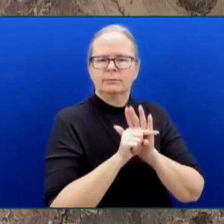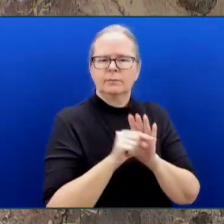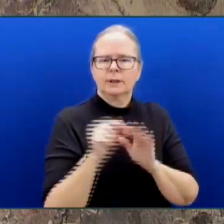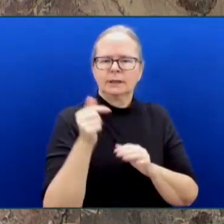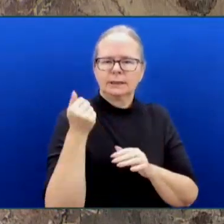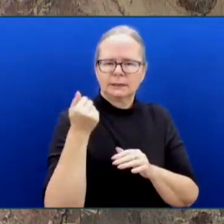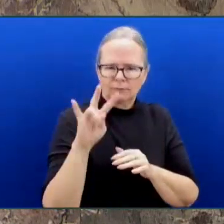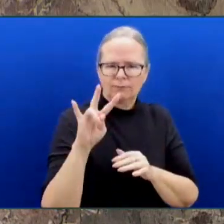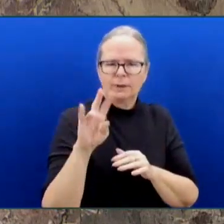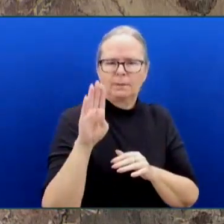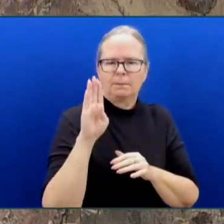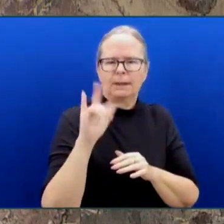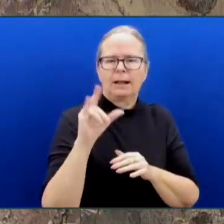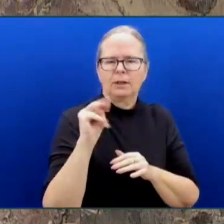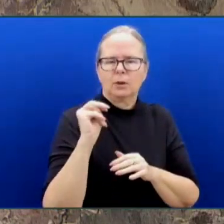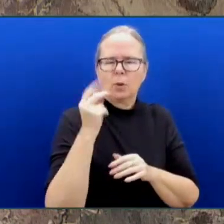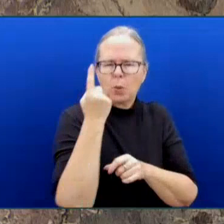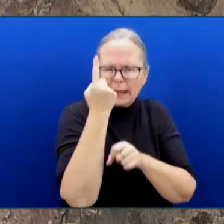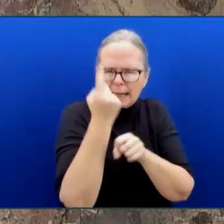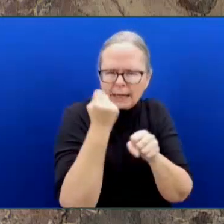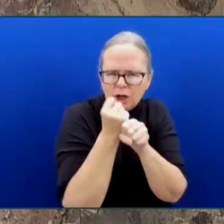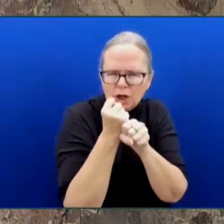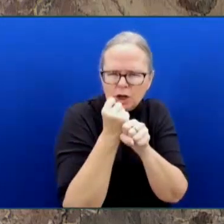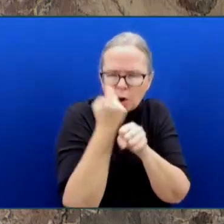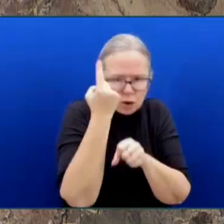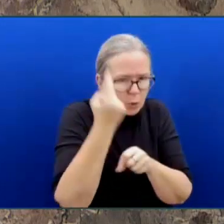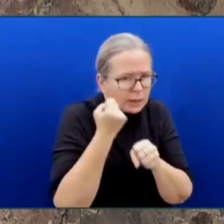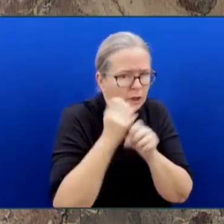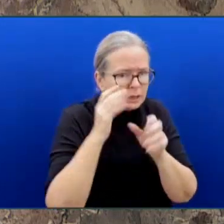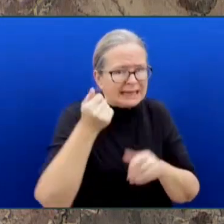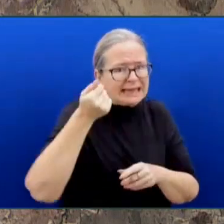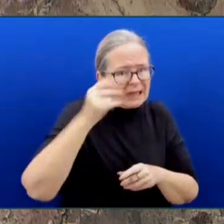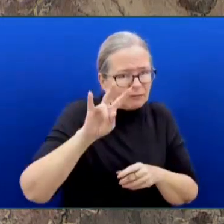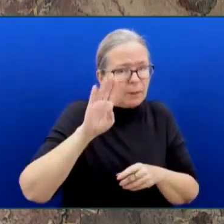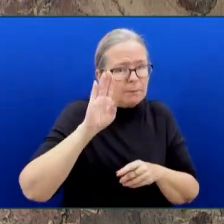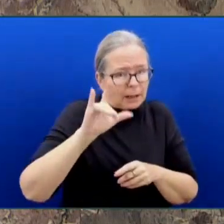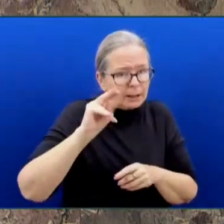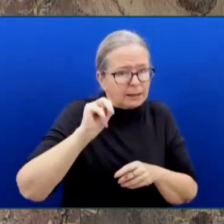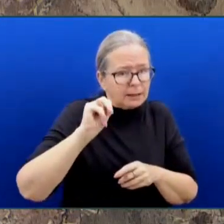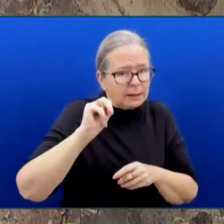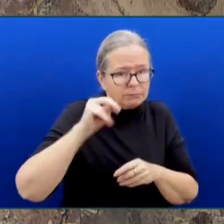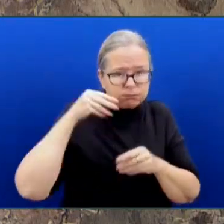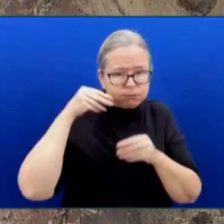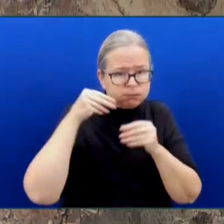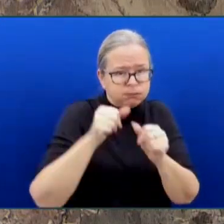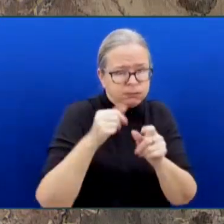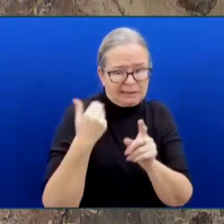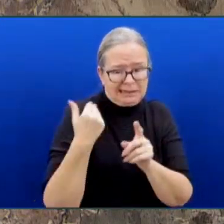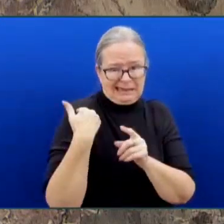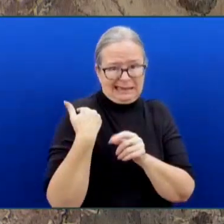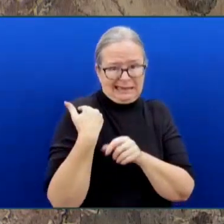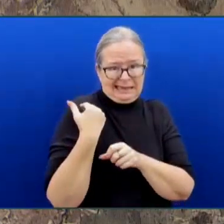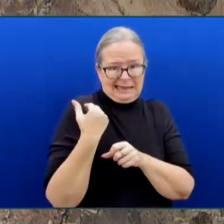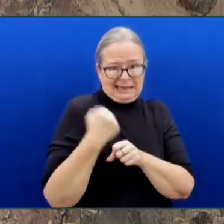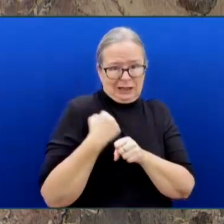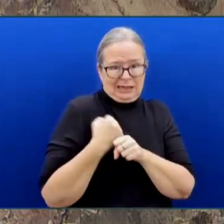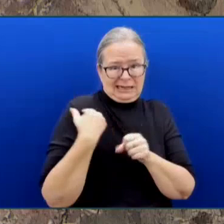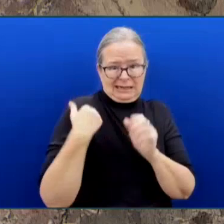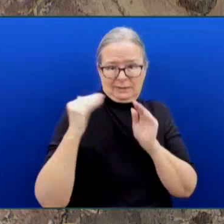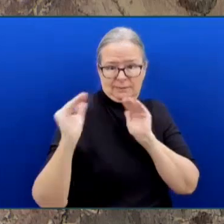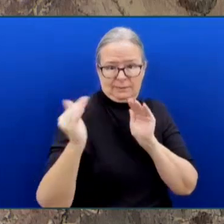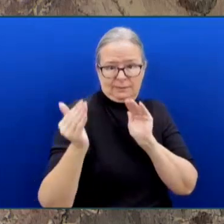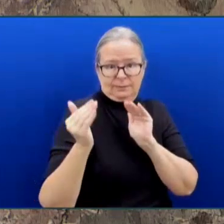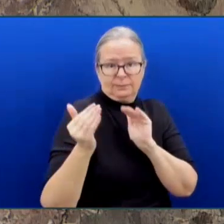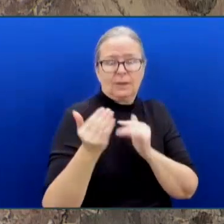alone. This year, this past year, the costs of wildfire fighting were over